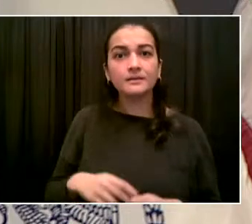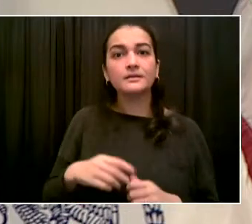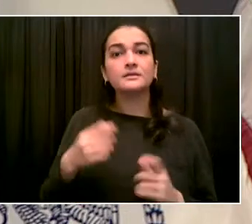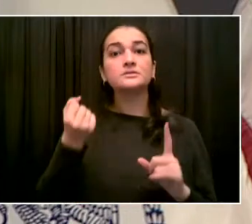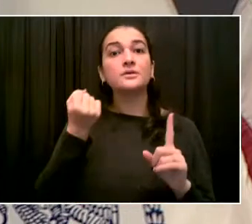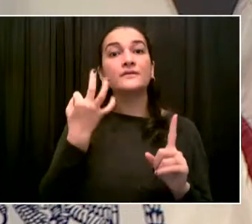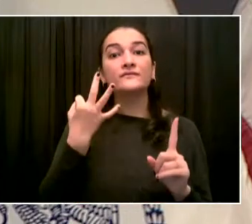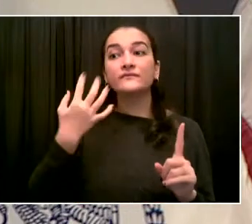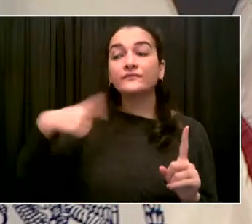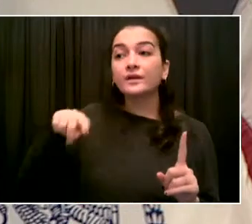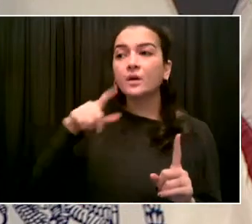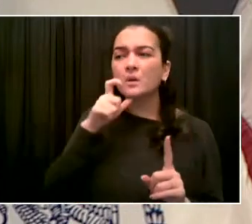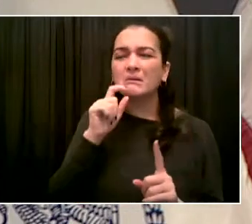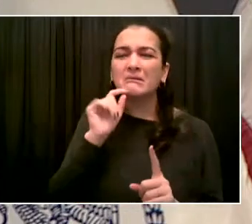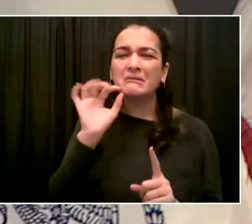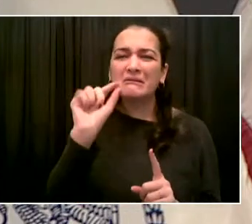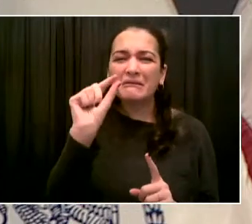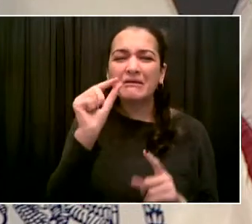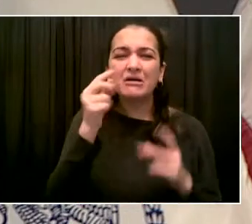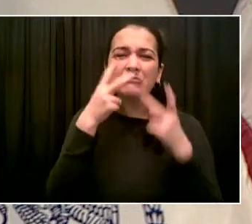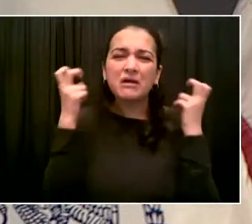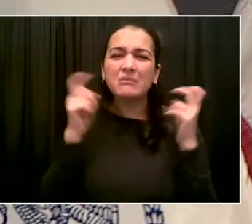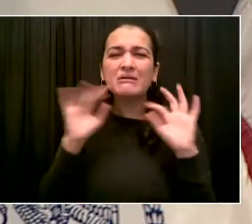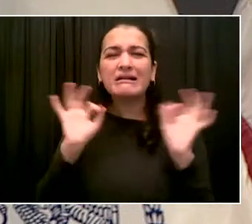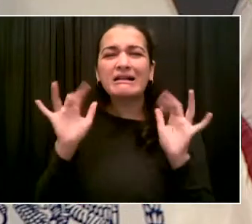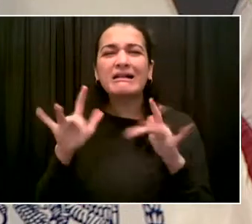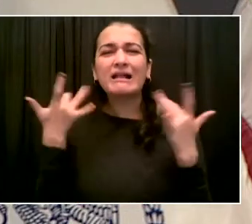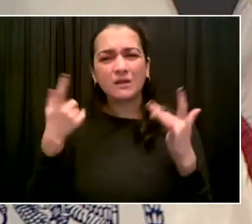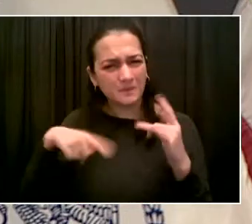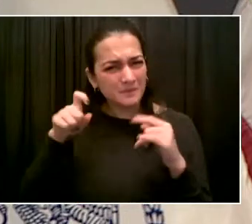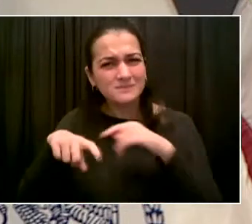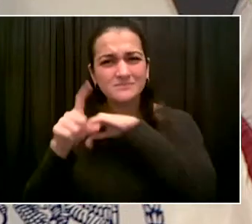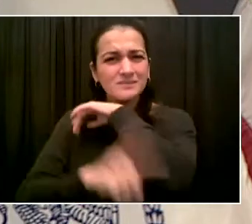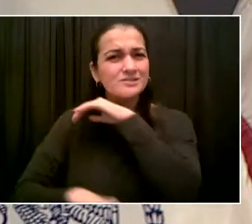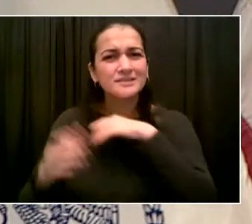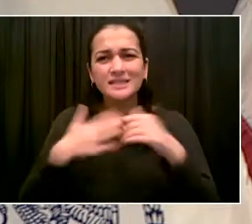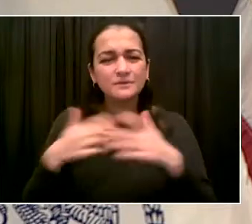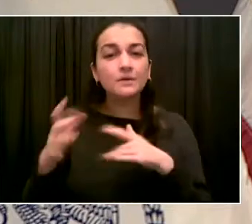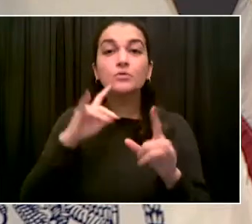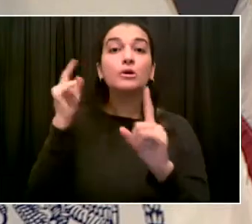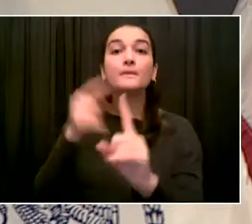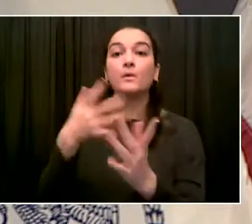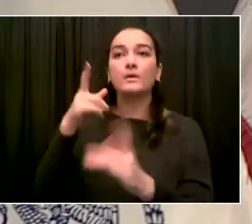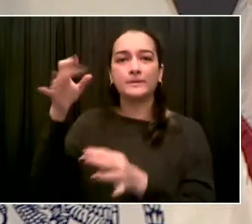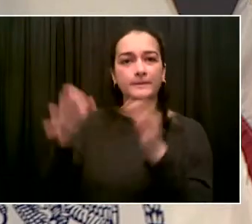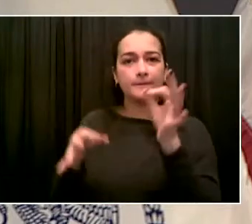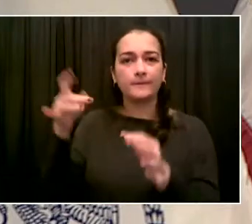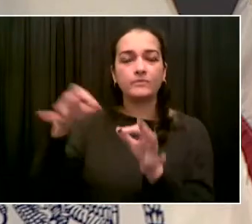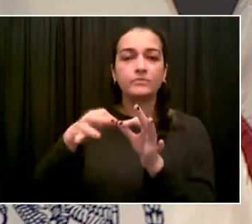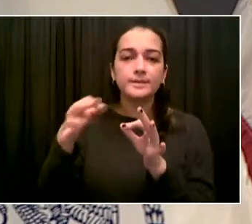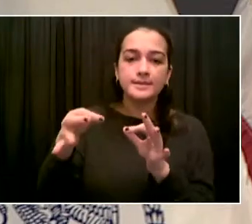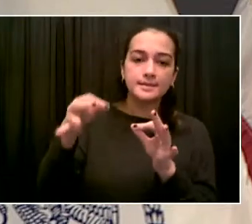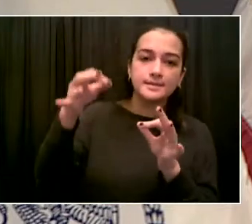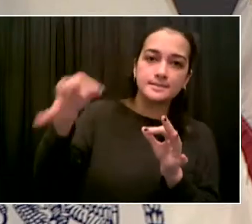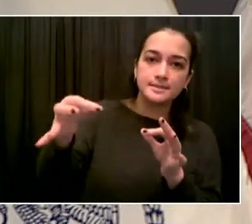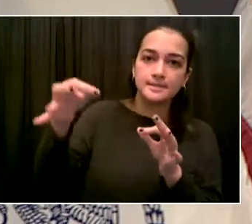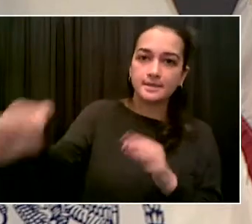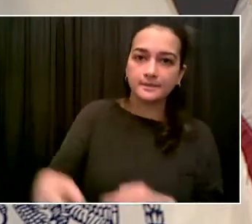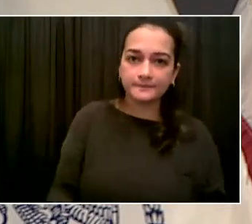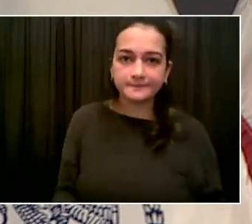enough consequences because the court system's not functioning. It could be functioning again. And I say it again, the city of New York will do anything and